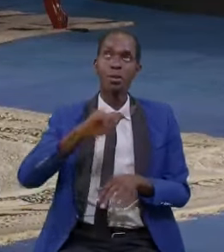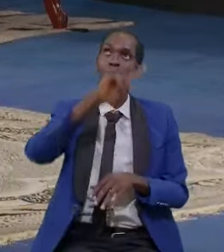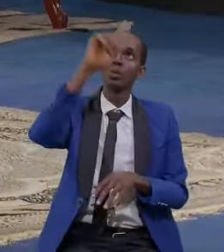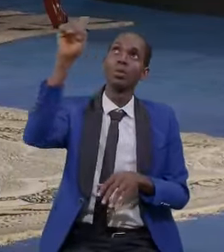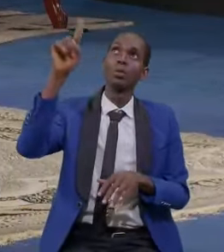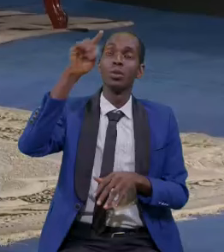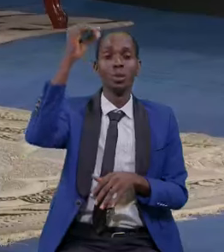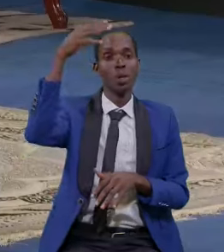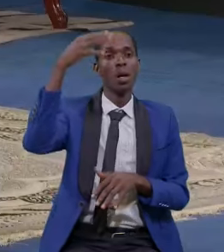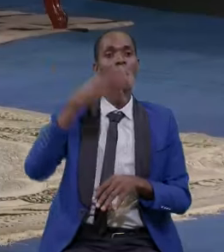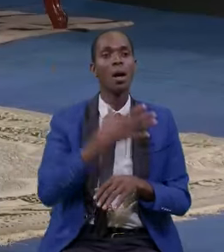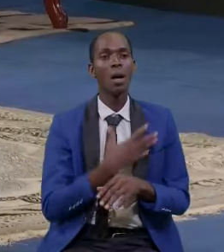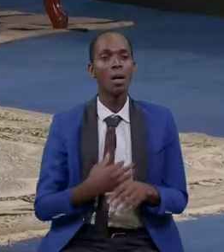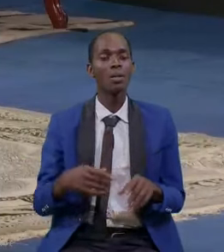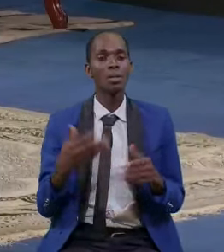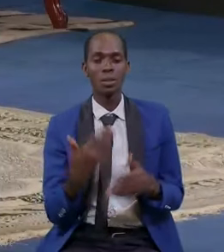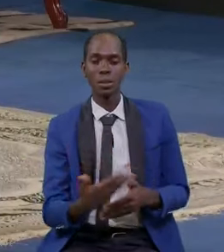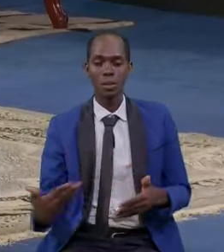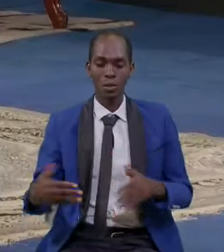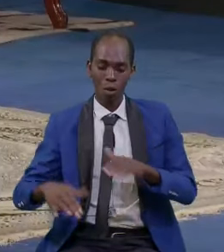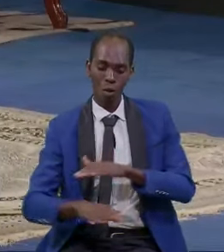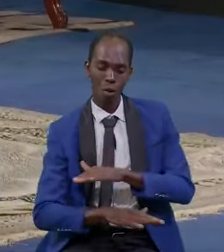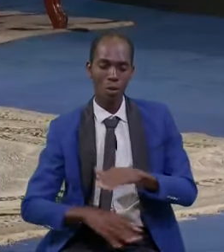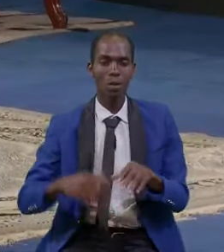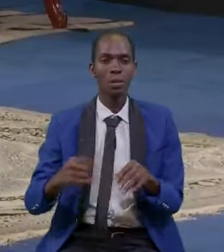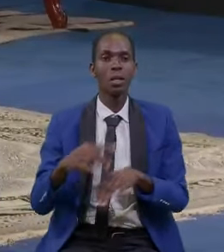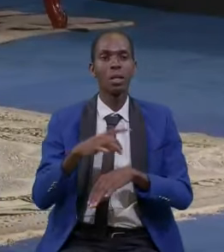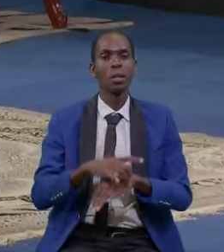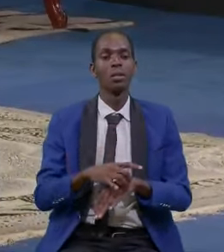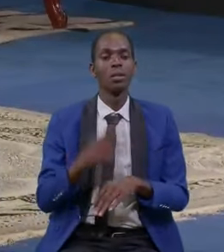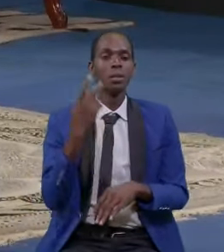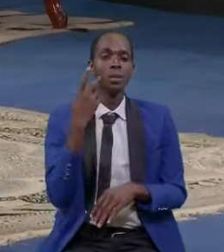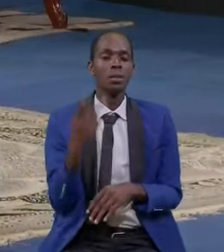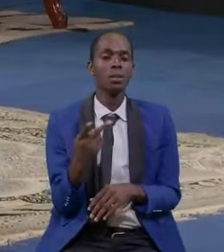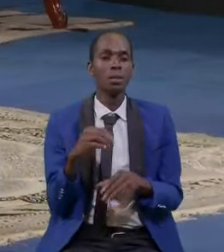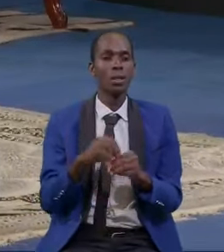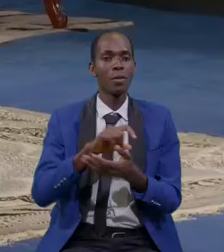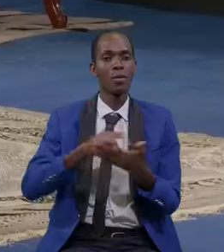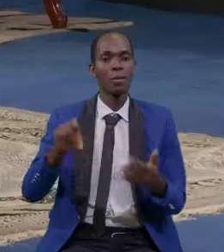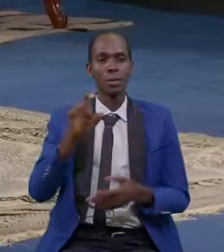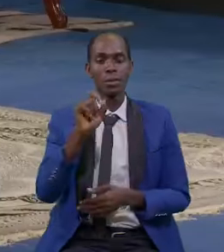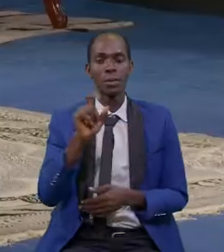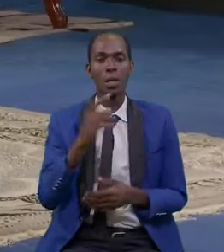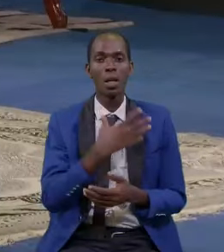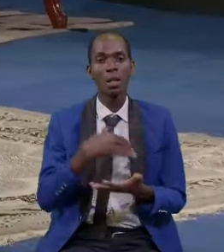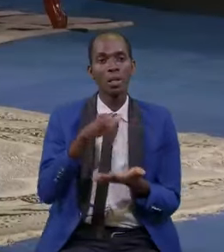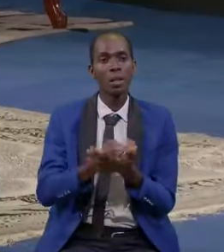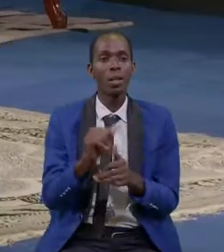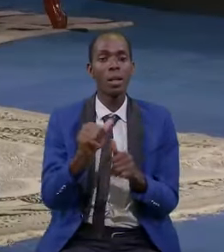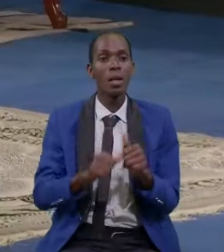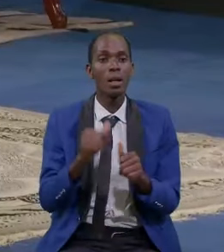things under the earth. Look at verse 11. In verse 11, and that every tongue